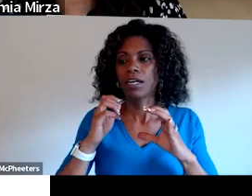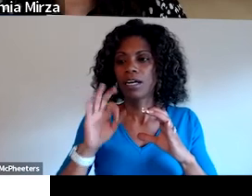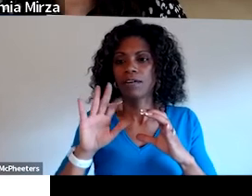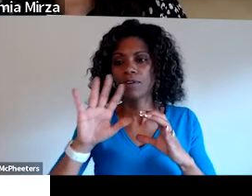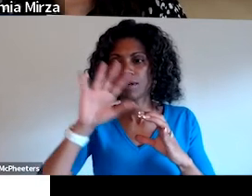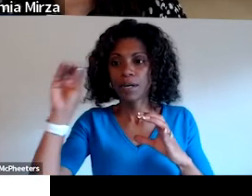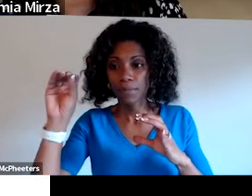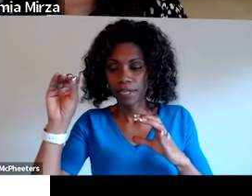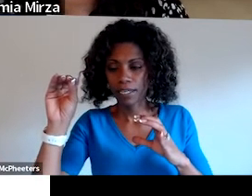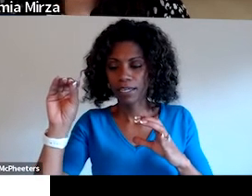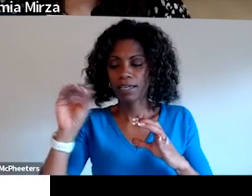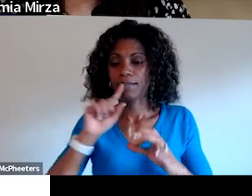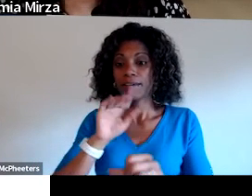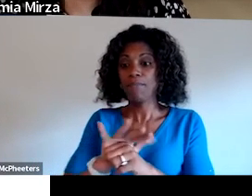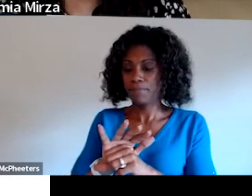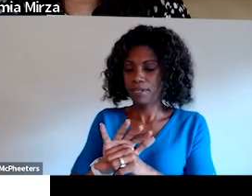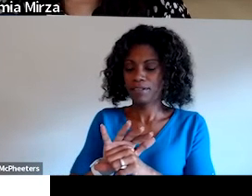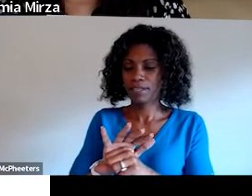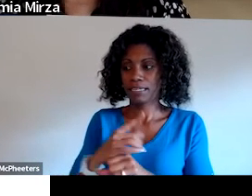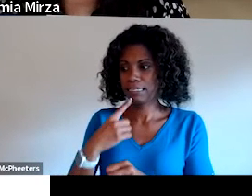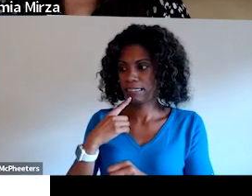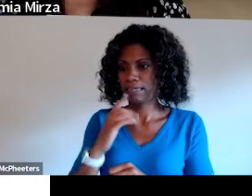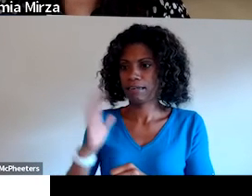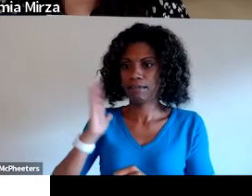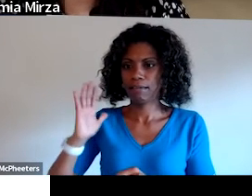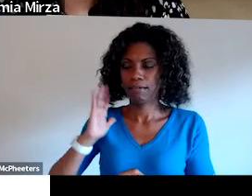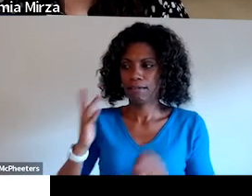your commitments that you all made. There's definitely a